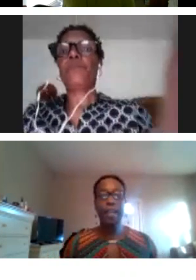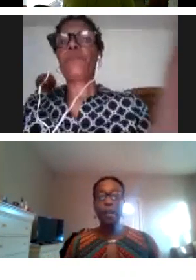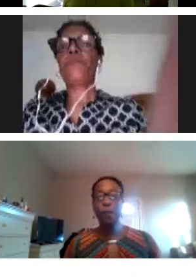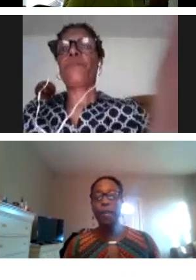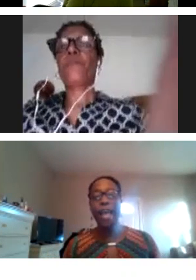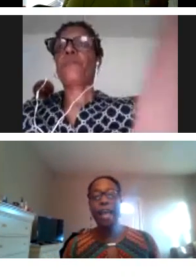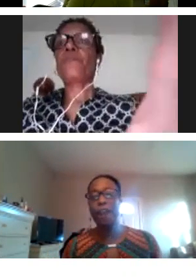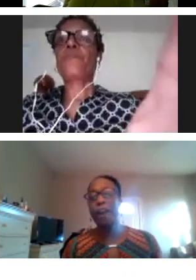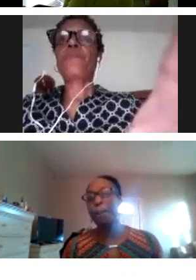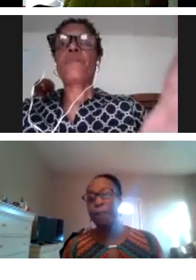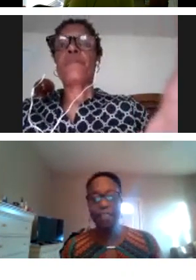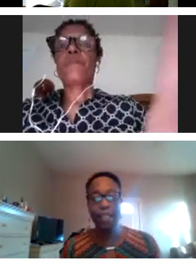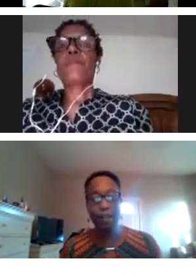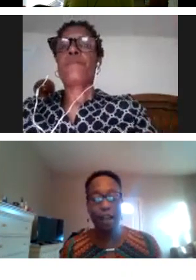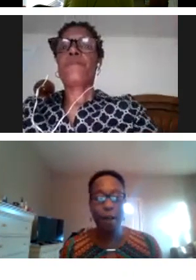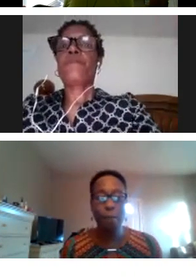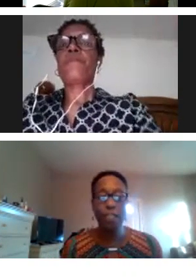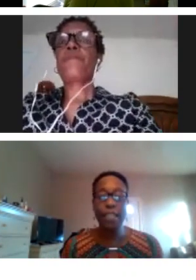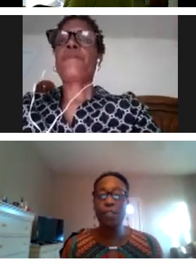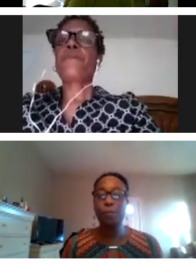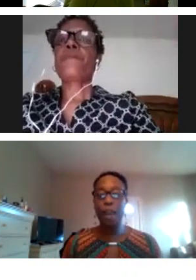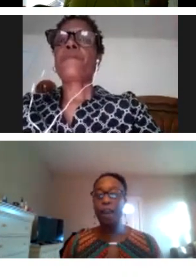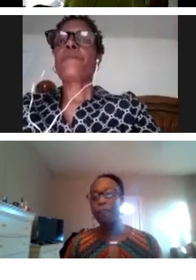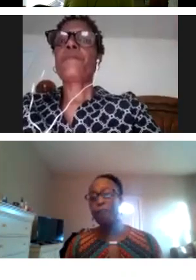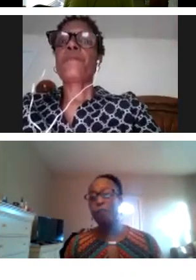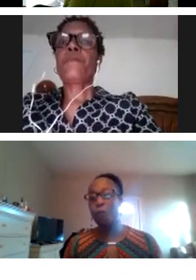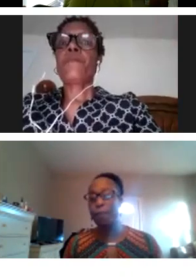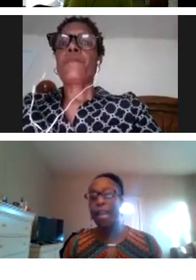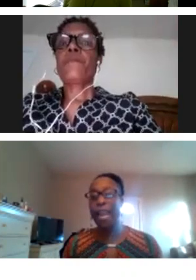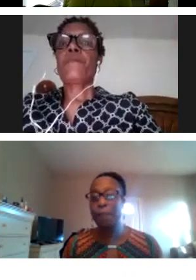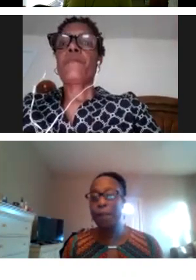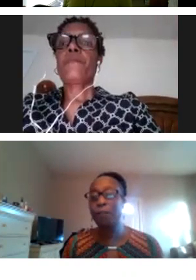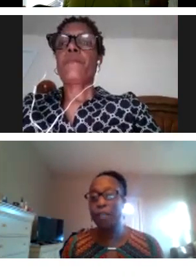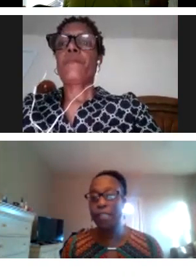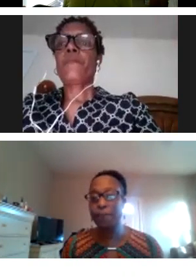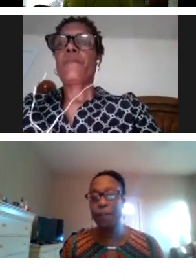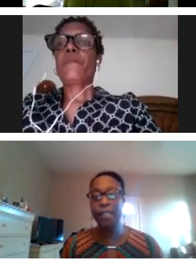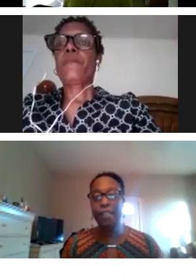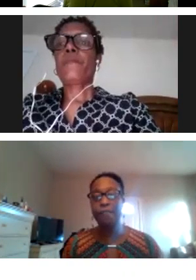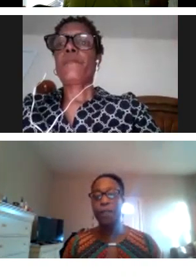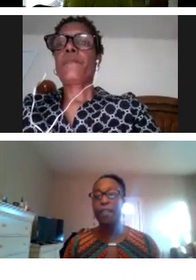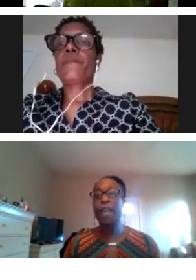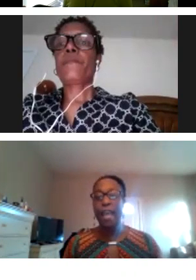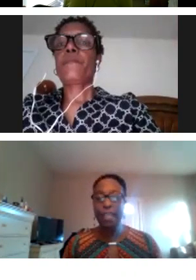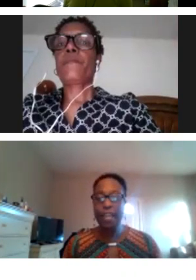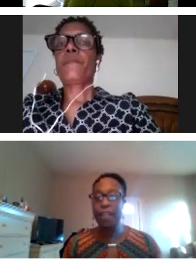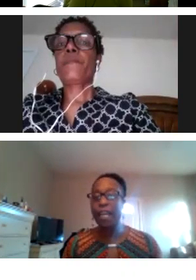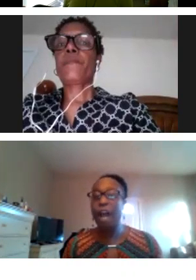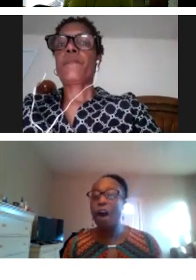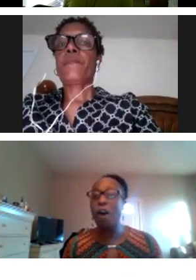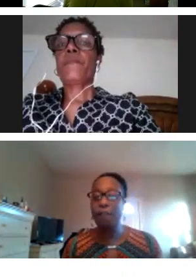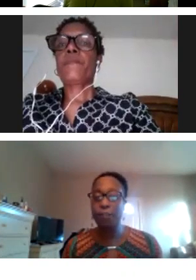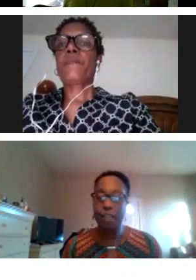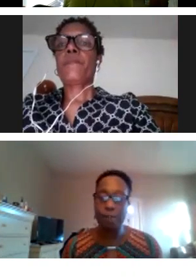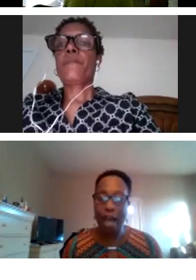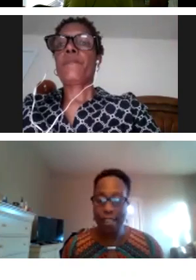And here we have our mission, which is to prepare and involve women and people of trans experience living with HIV in